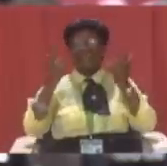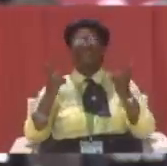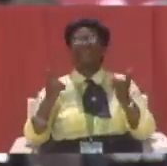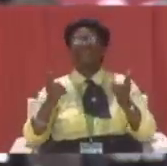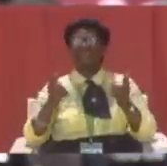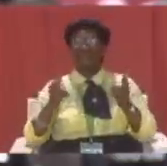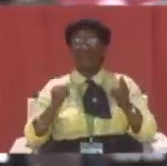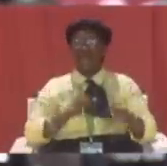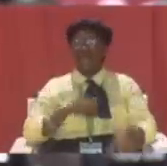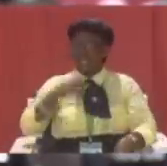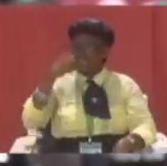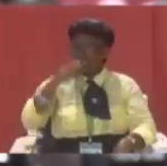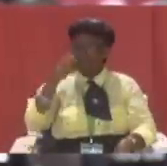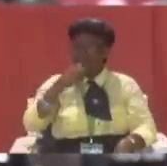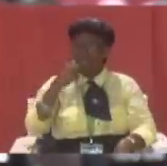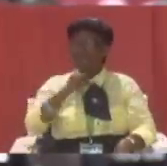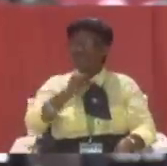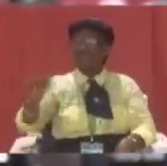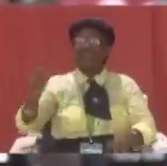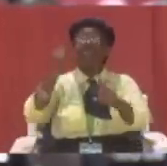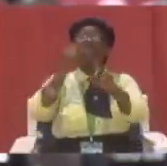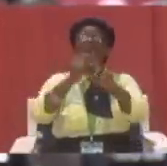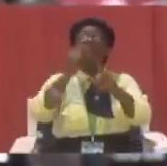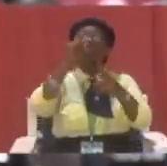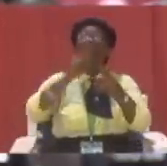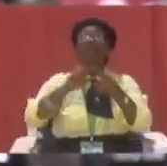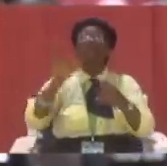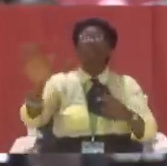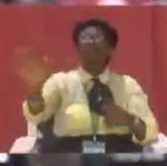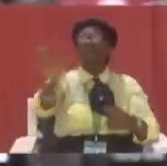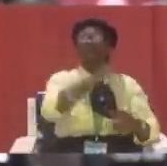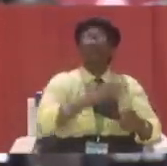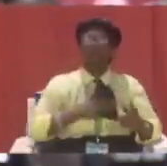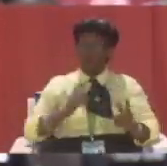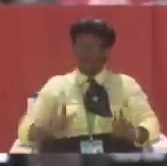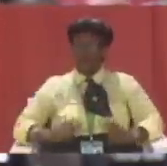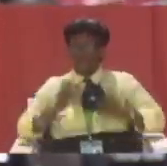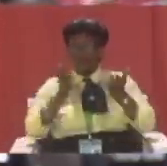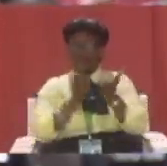I speak a word to your life right now.